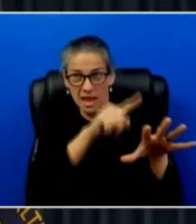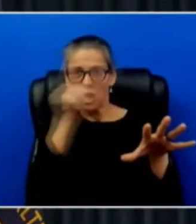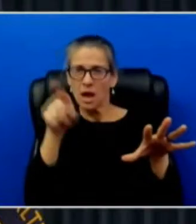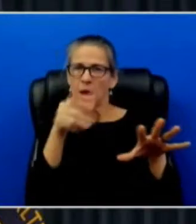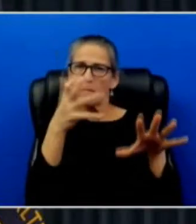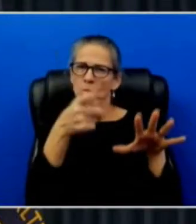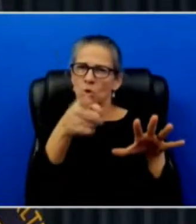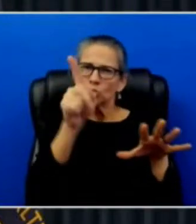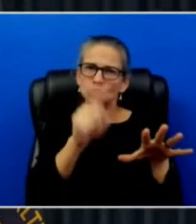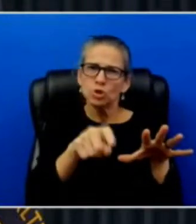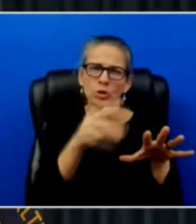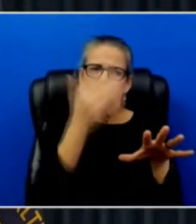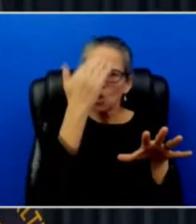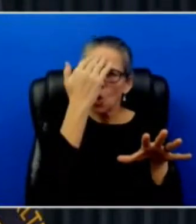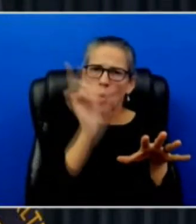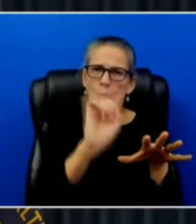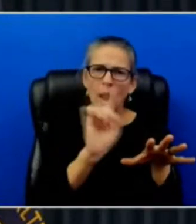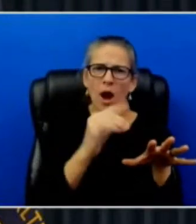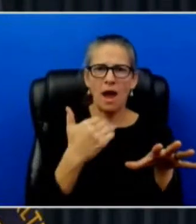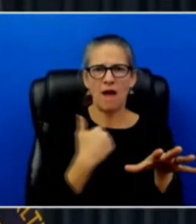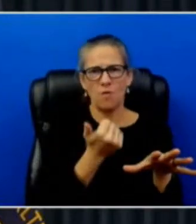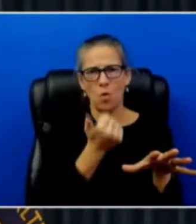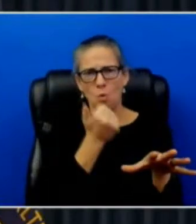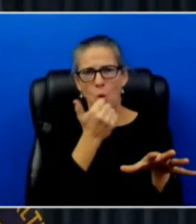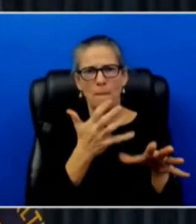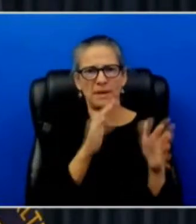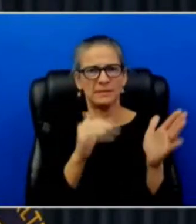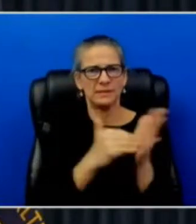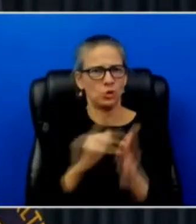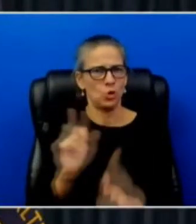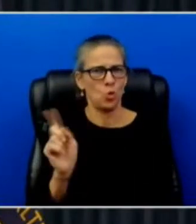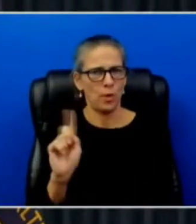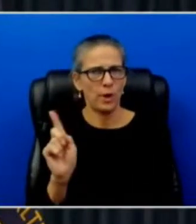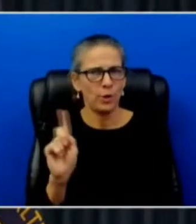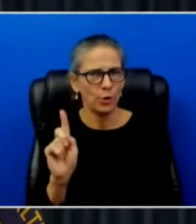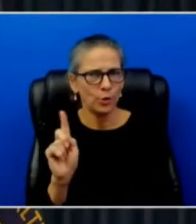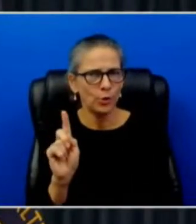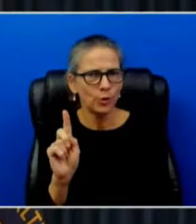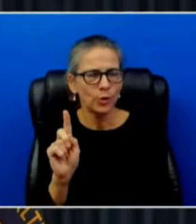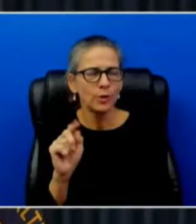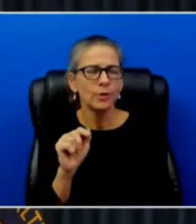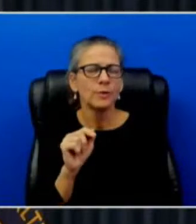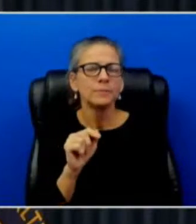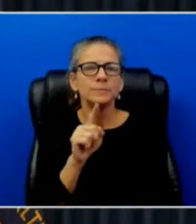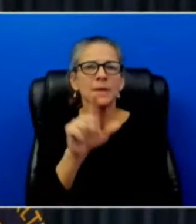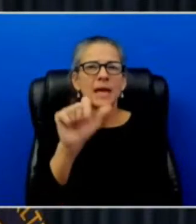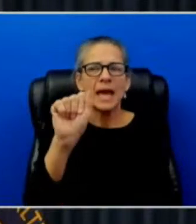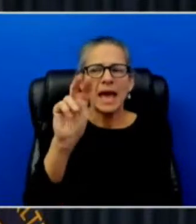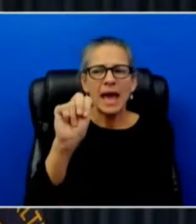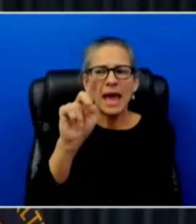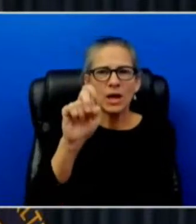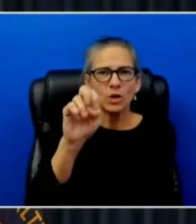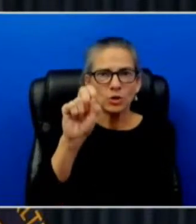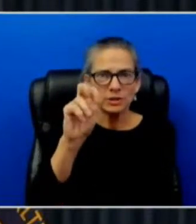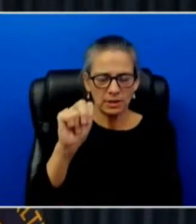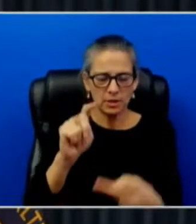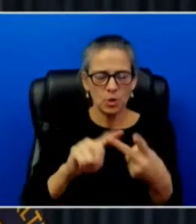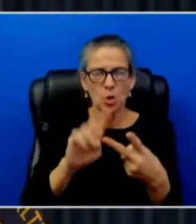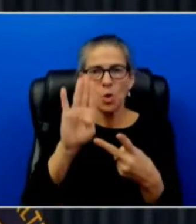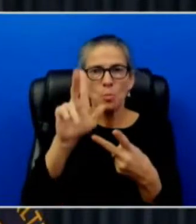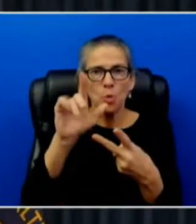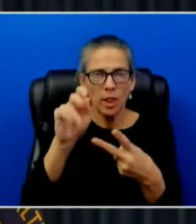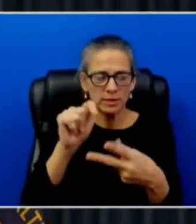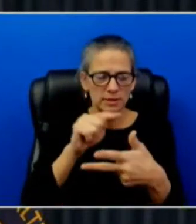address. As we try to get that up, all right, I'll read them. It's Anderson, Bullitt,